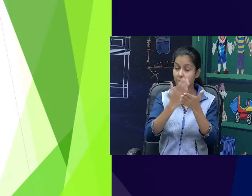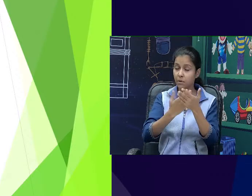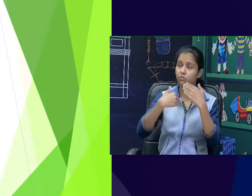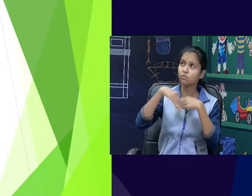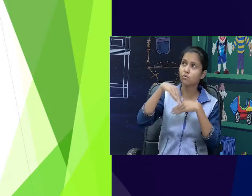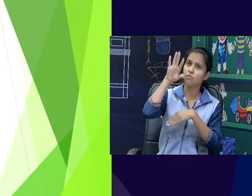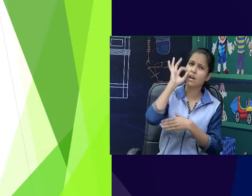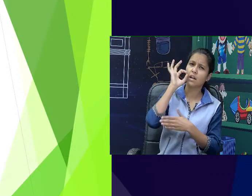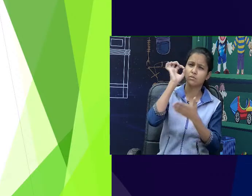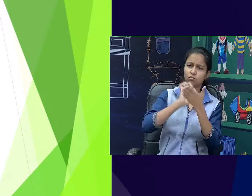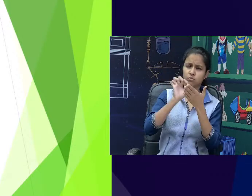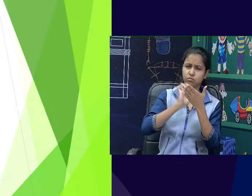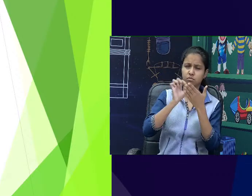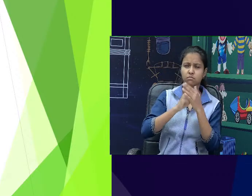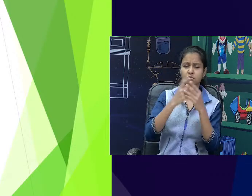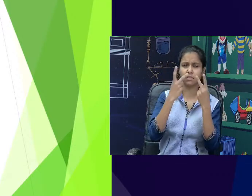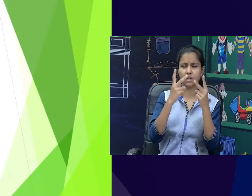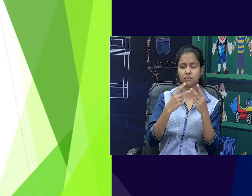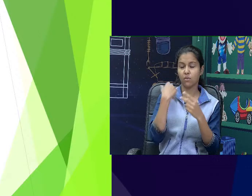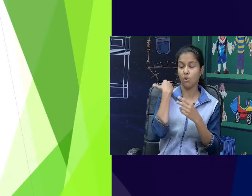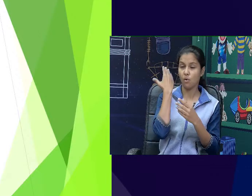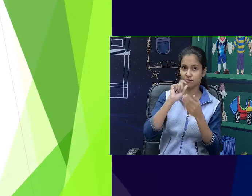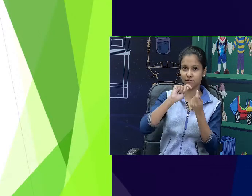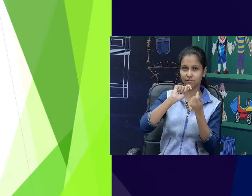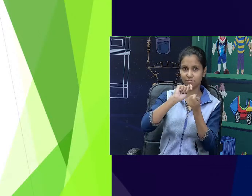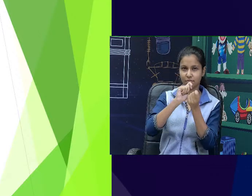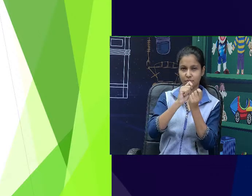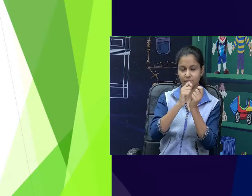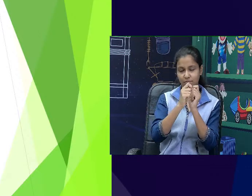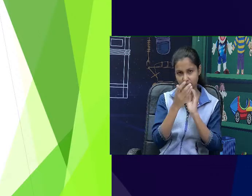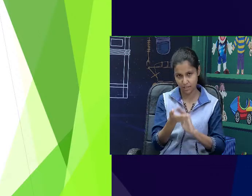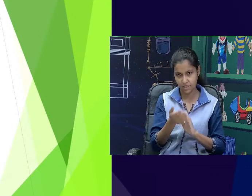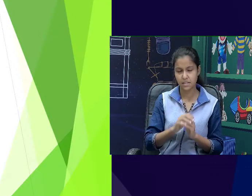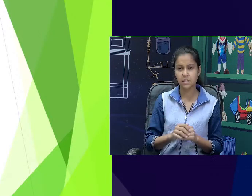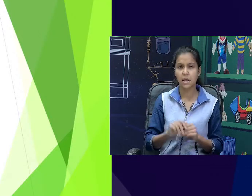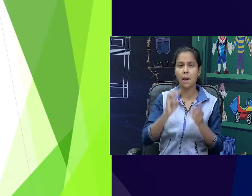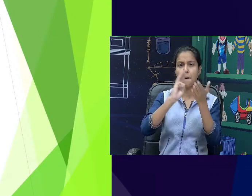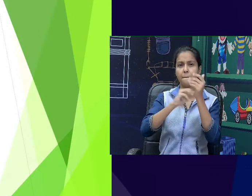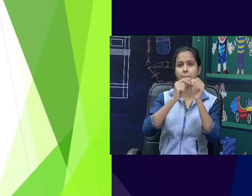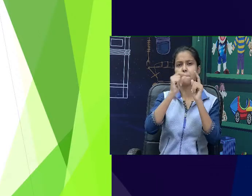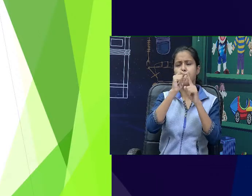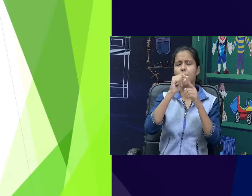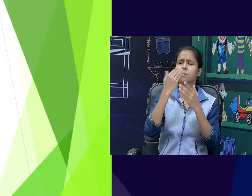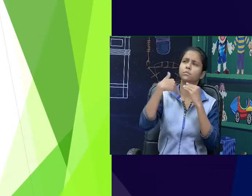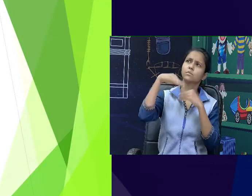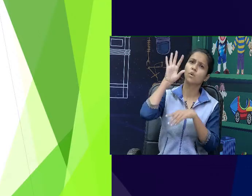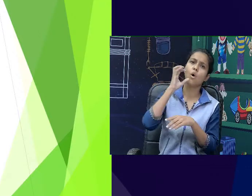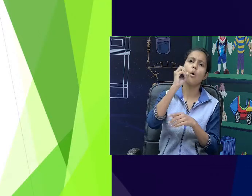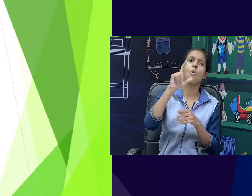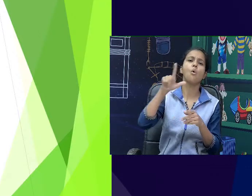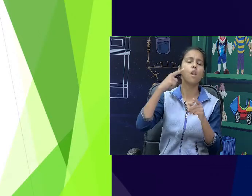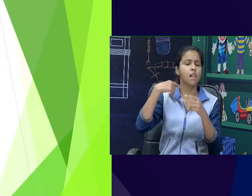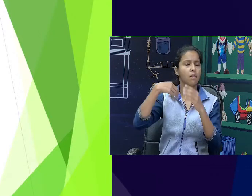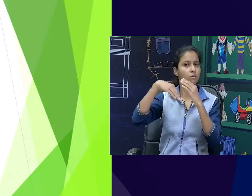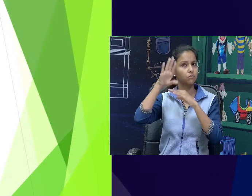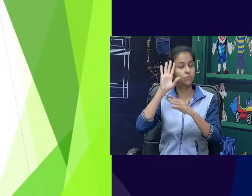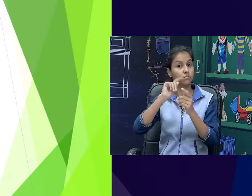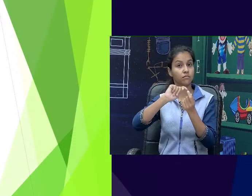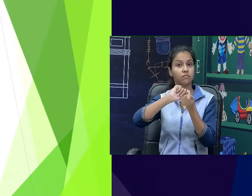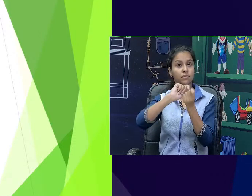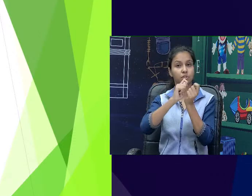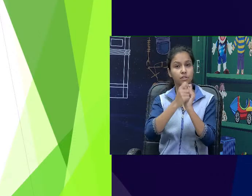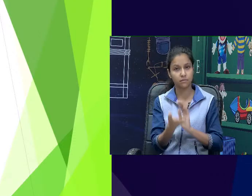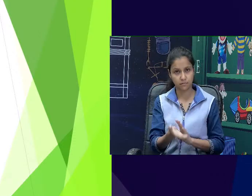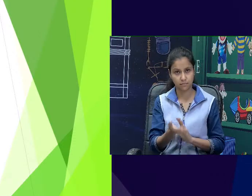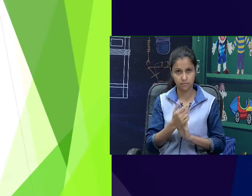old writing, so a lot of things have changed. That is why the map is an old map. So when one fine day